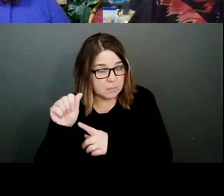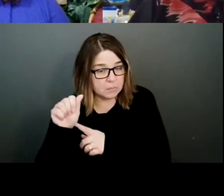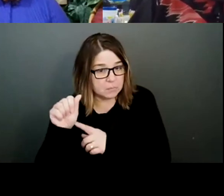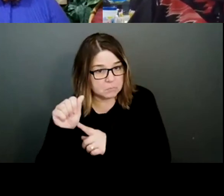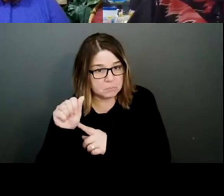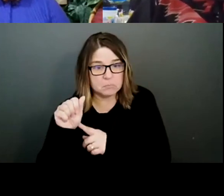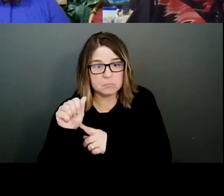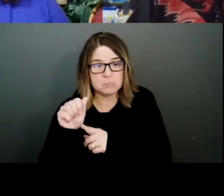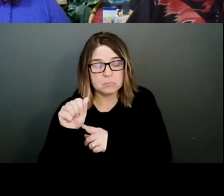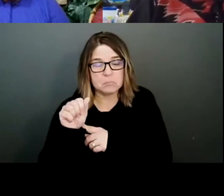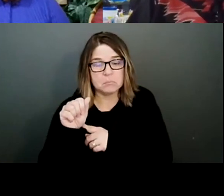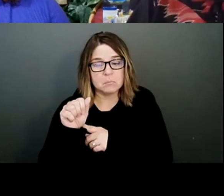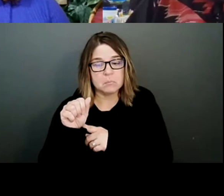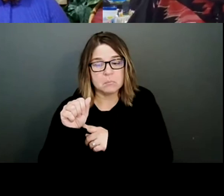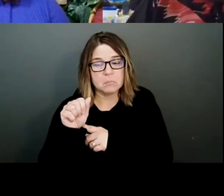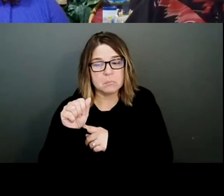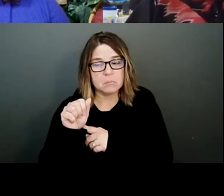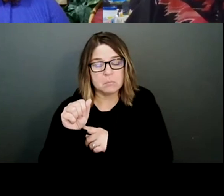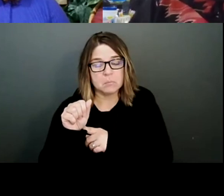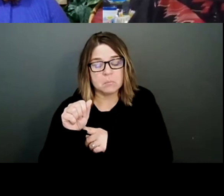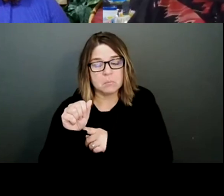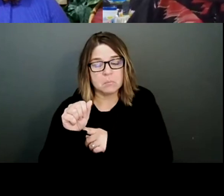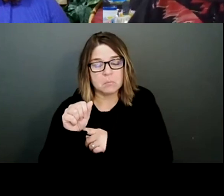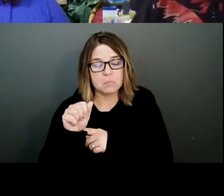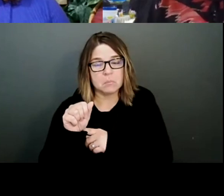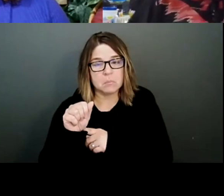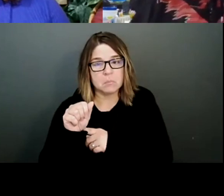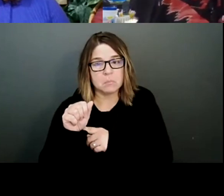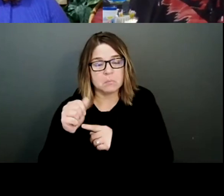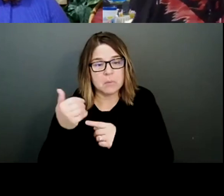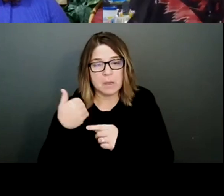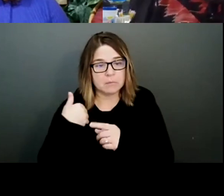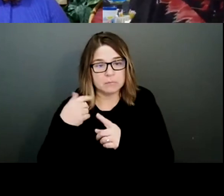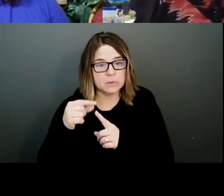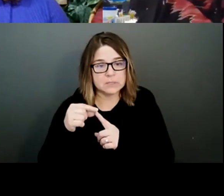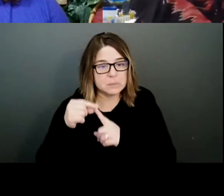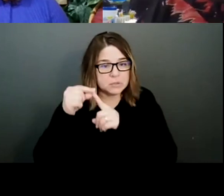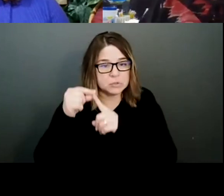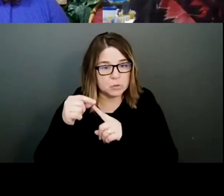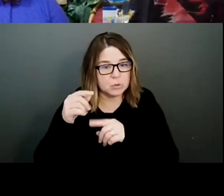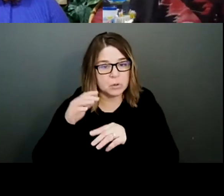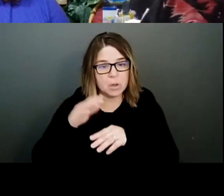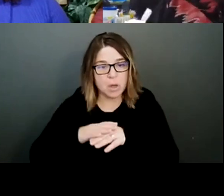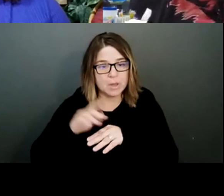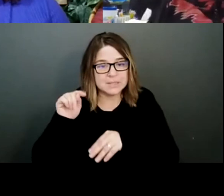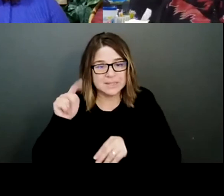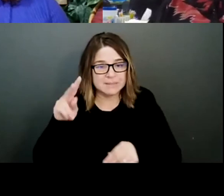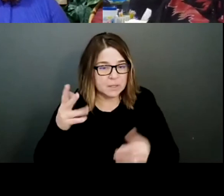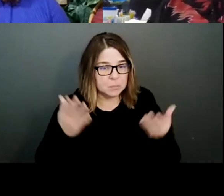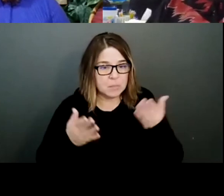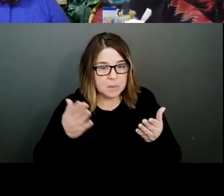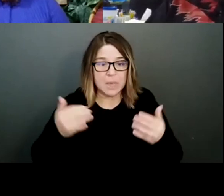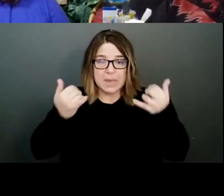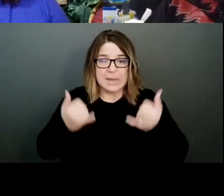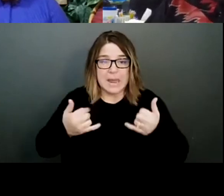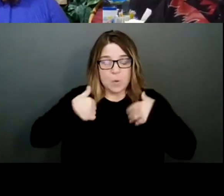acknowledging that, you know, have a special on TV or whatever. Now I'm raising my grandkids or something like that. You know, I've seen